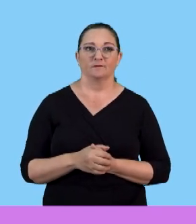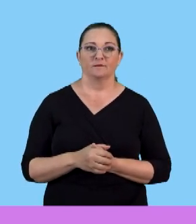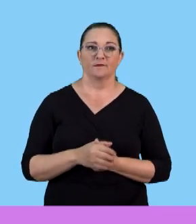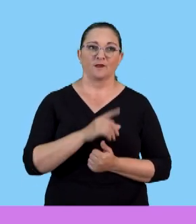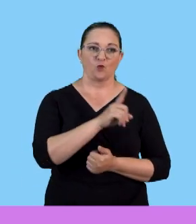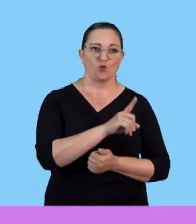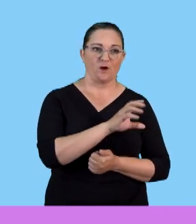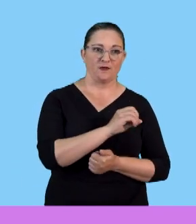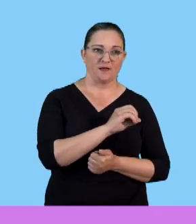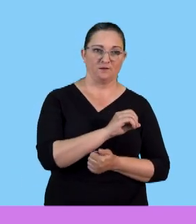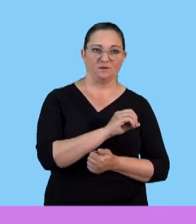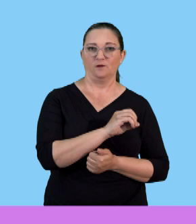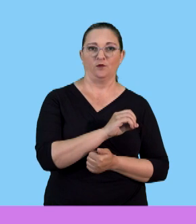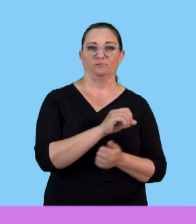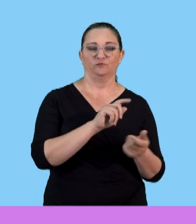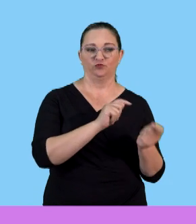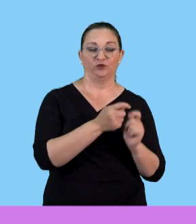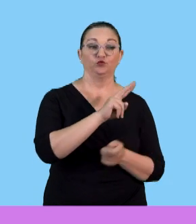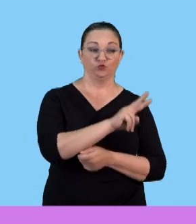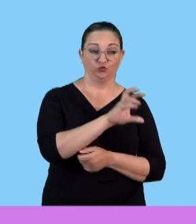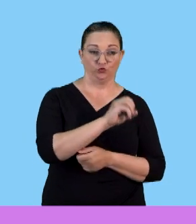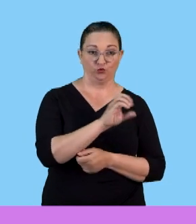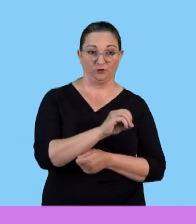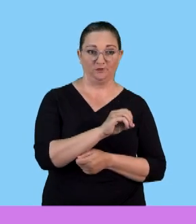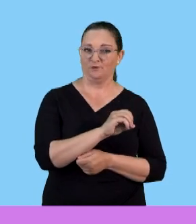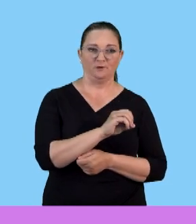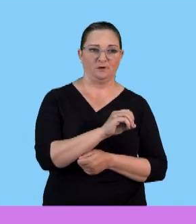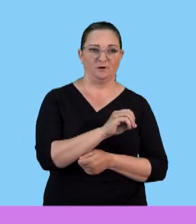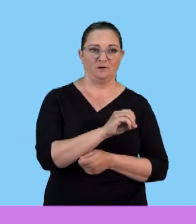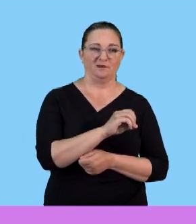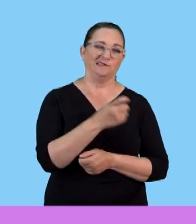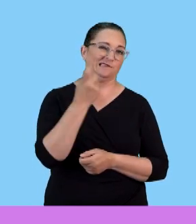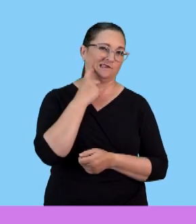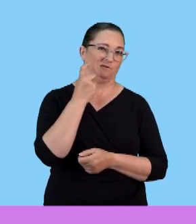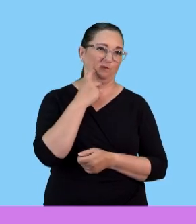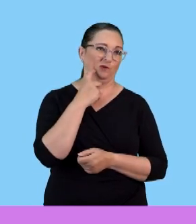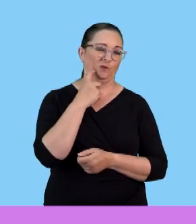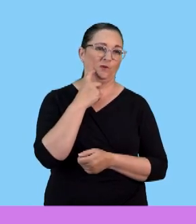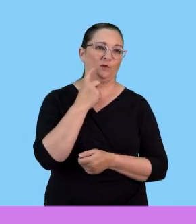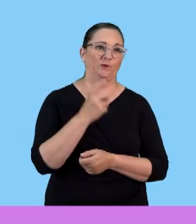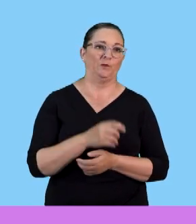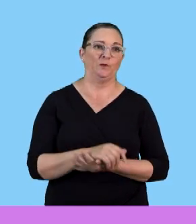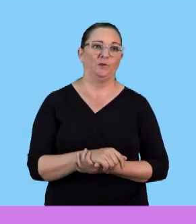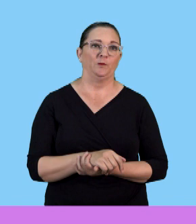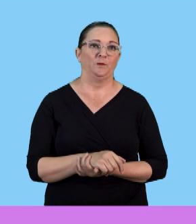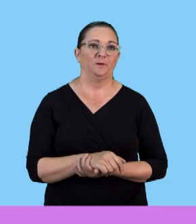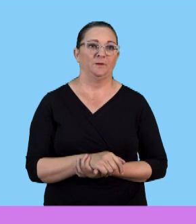100 or 200, or let's just keep it simple.